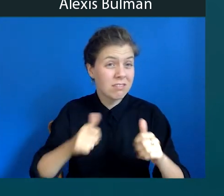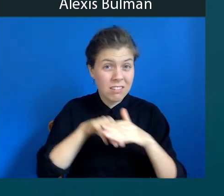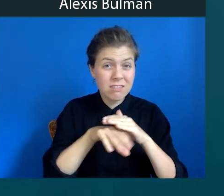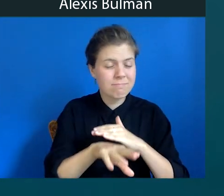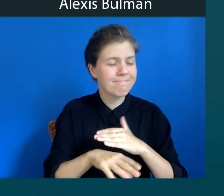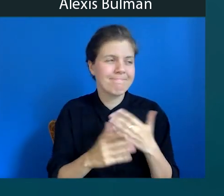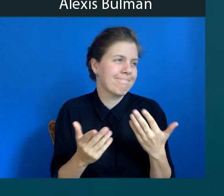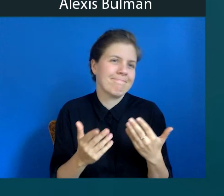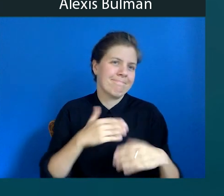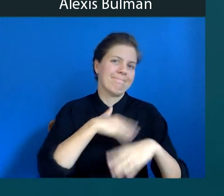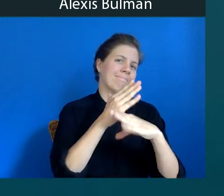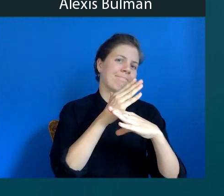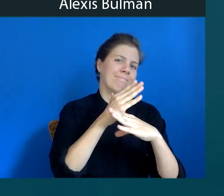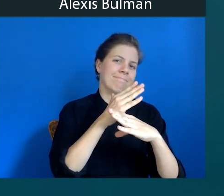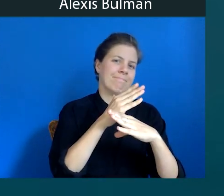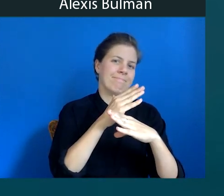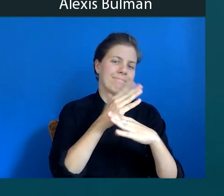fact, it may have even become a barrier.